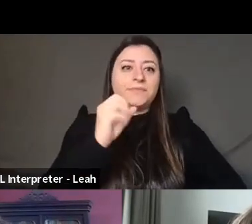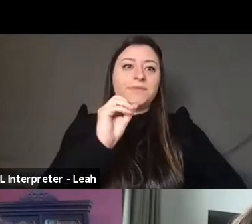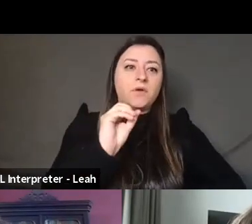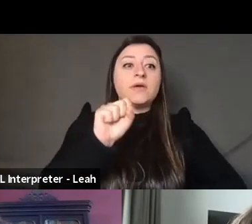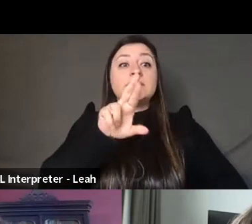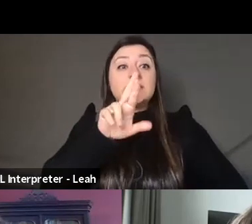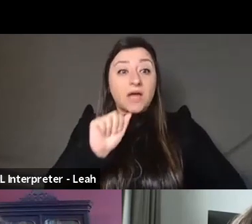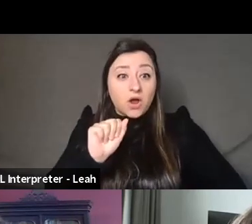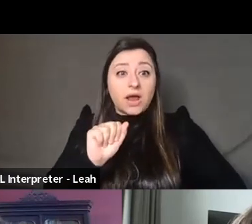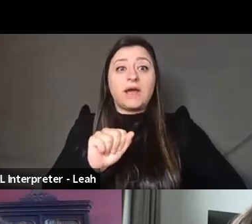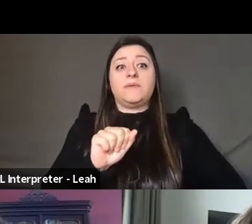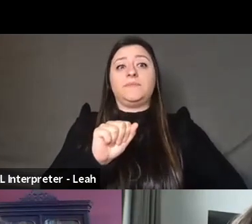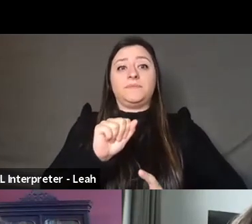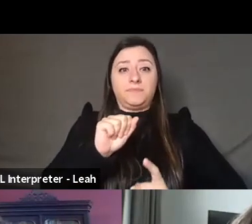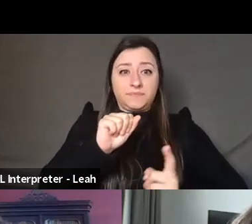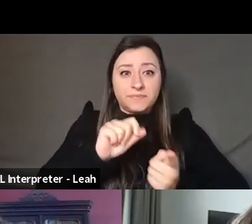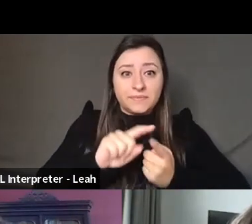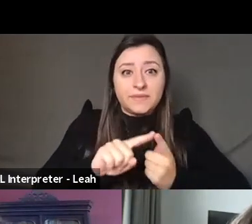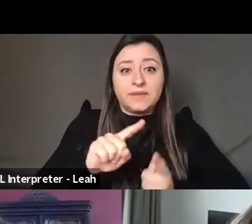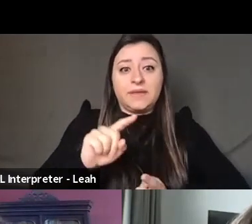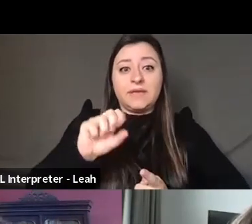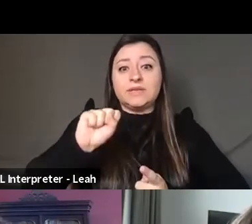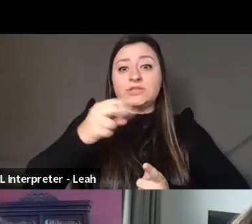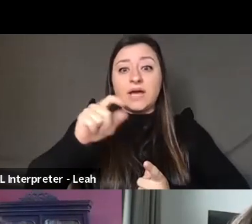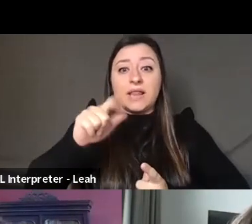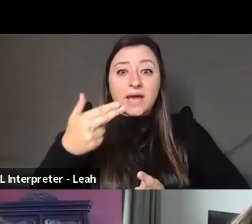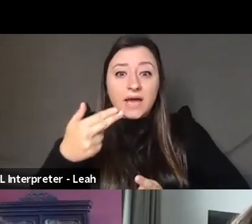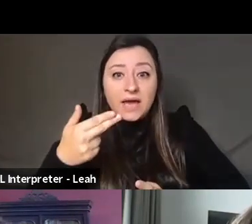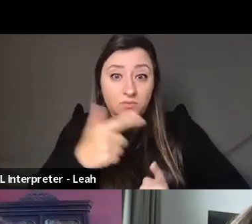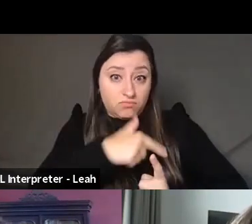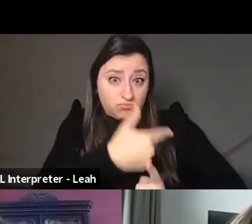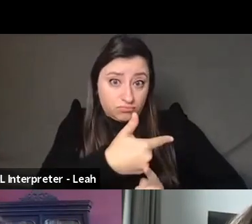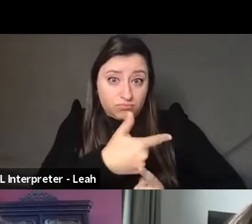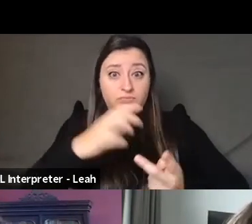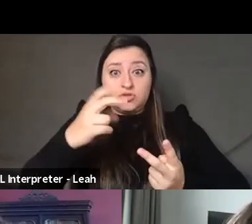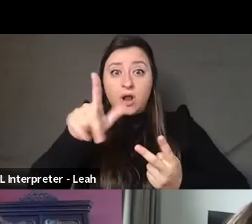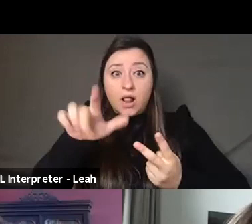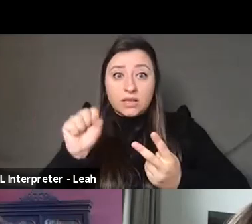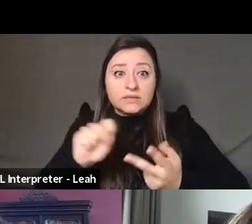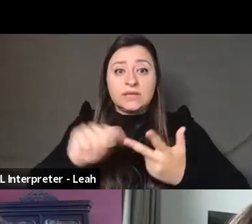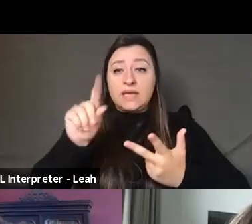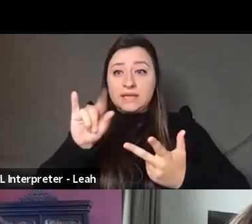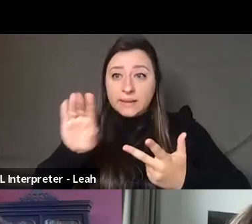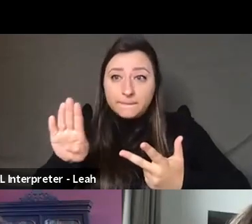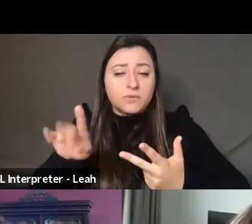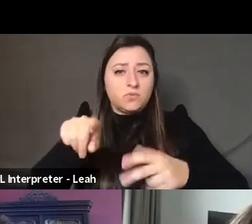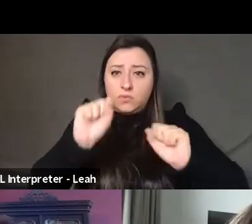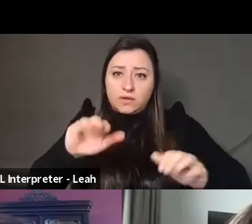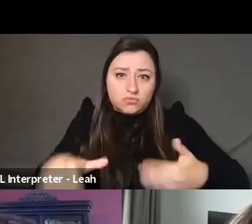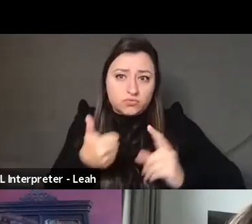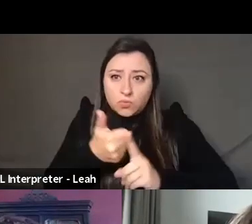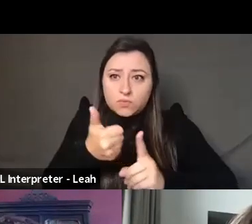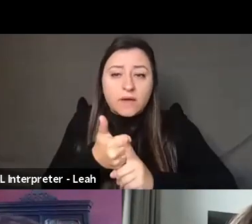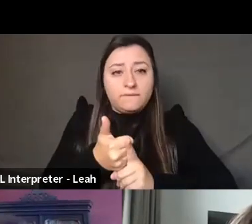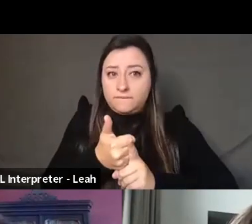Al-Yafi, there's Adib Dada and Charles Hayek. And if you want each of you at your own turn, however it comes, just